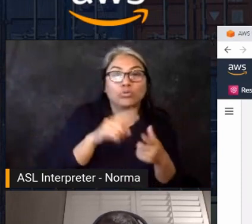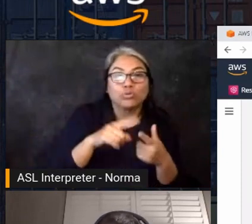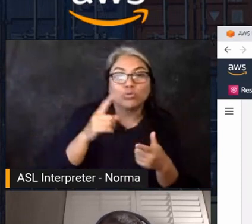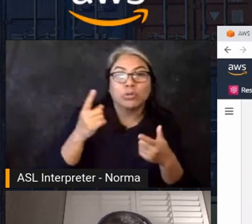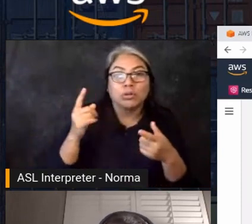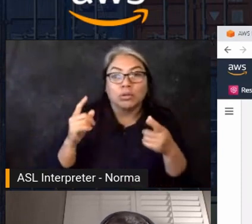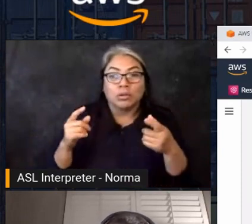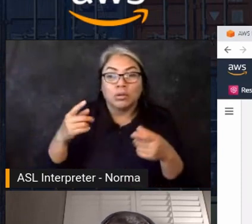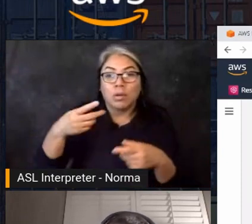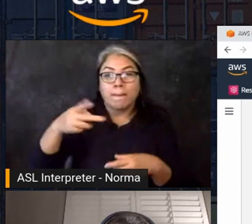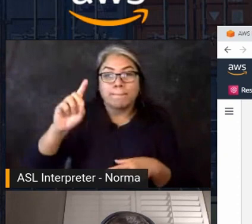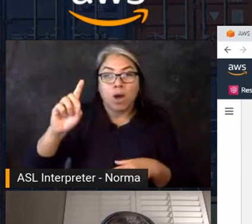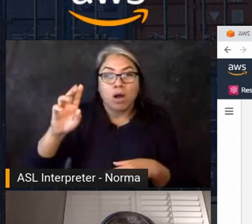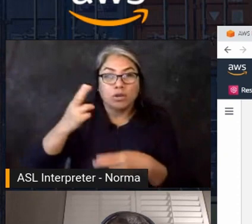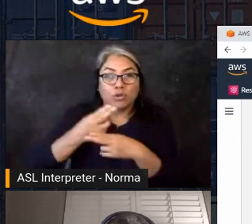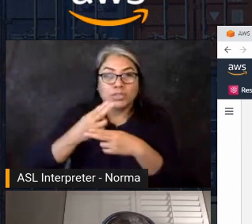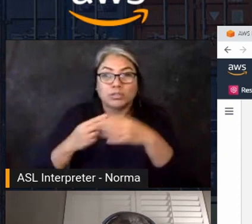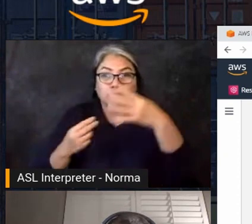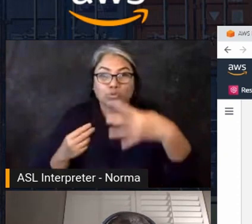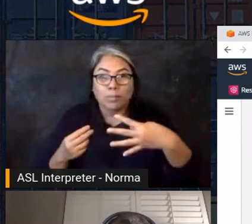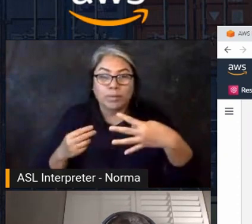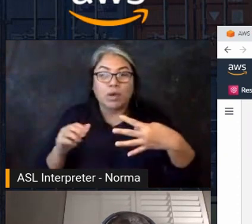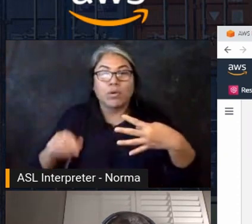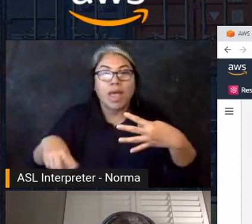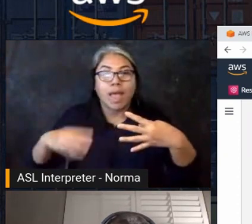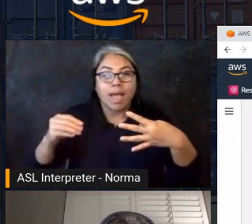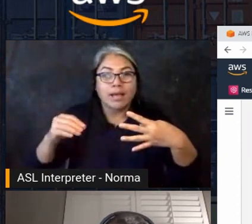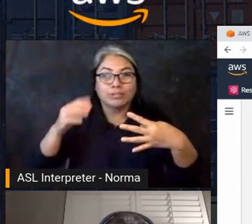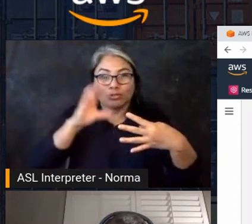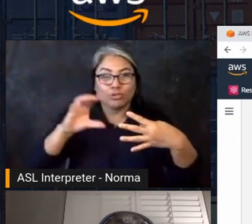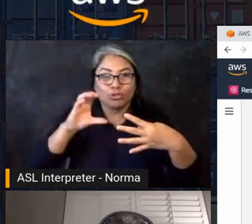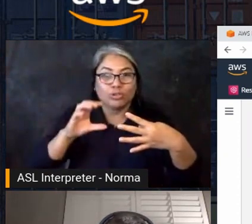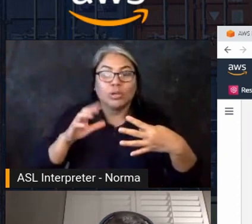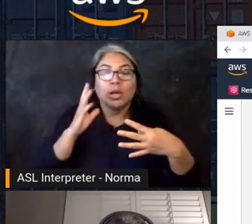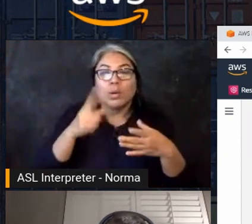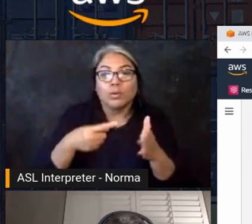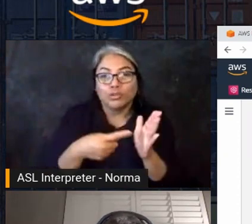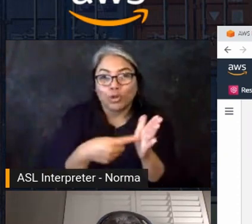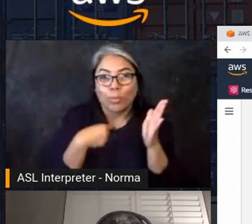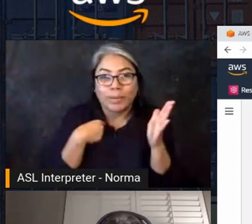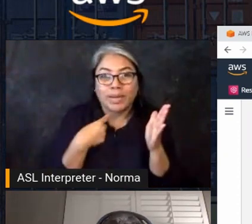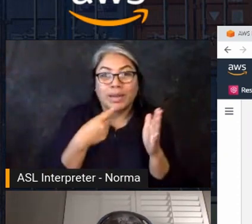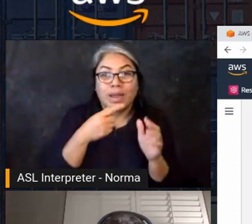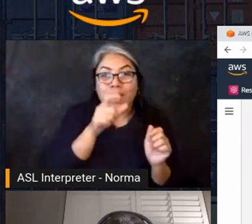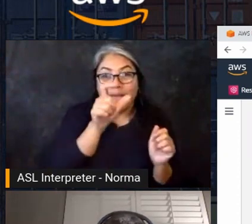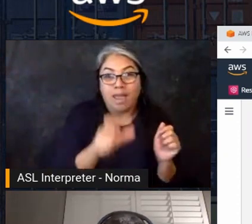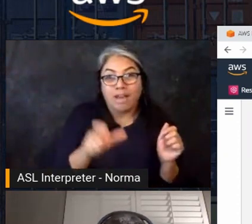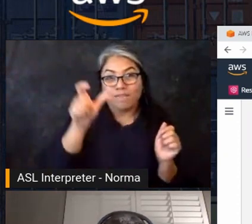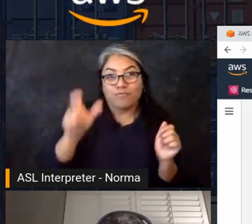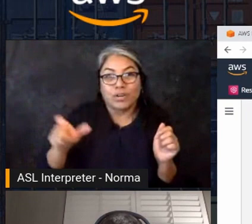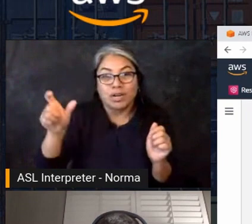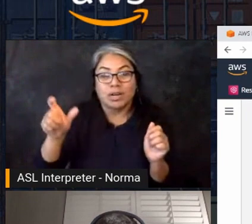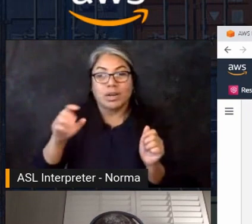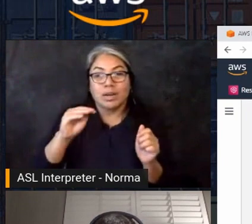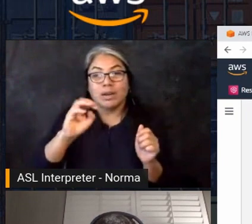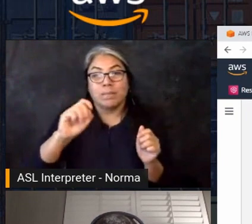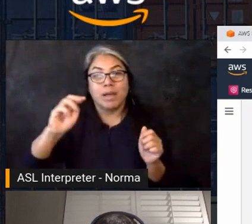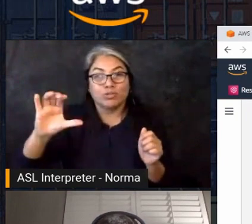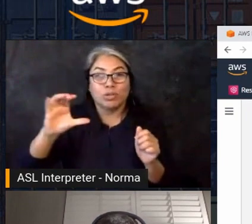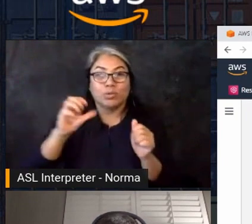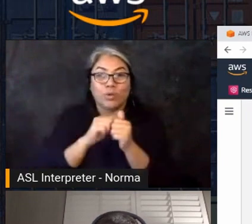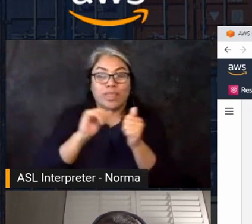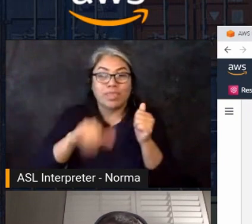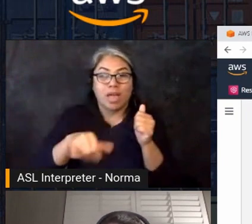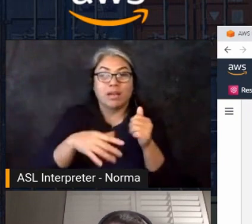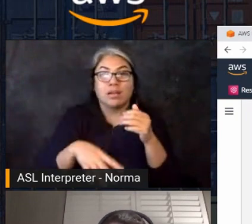add to search, this is just going to show me every metric within this aggregation with pod CPU